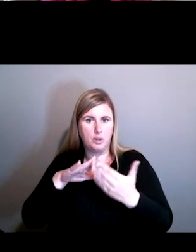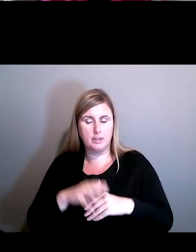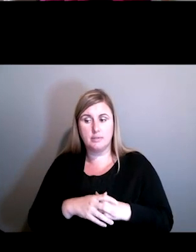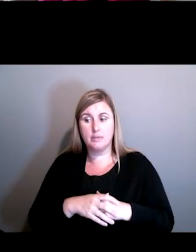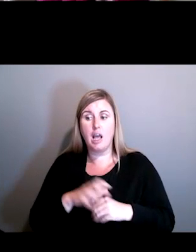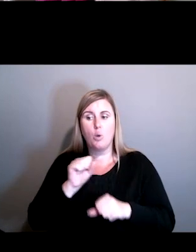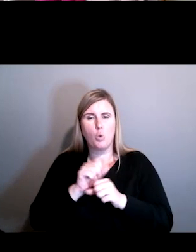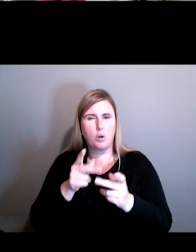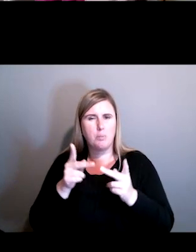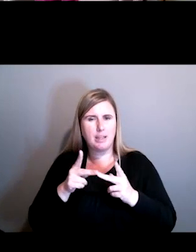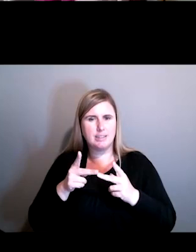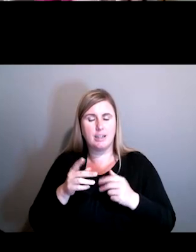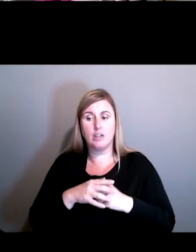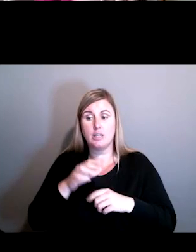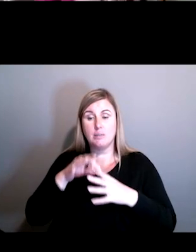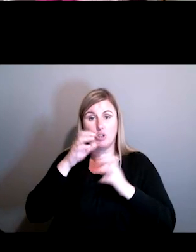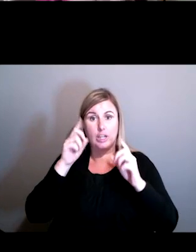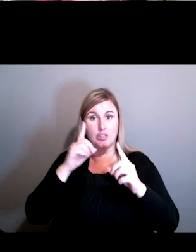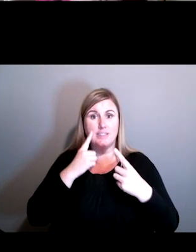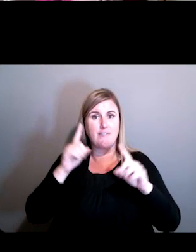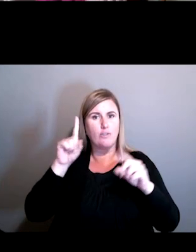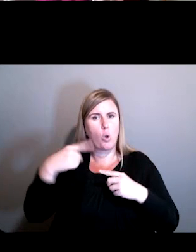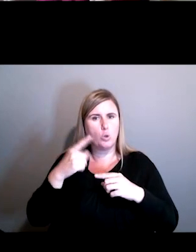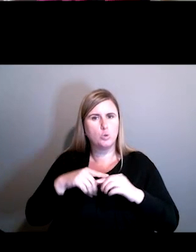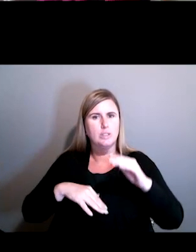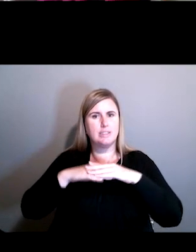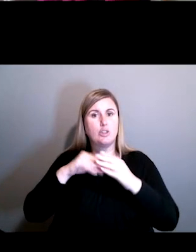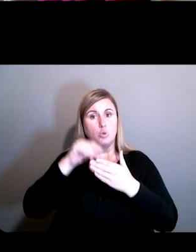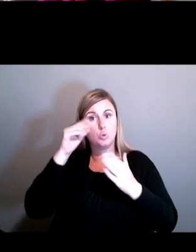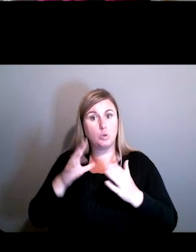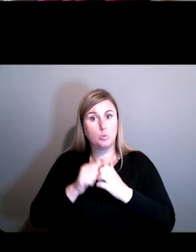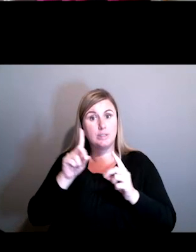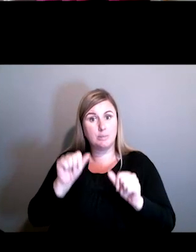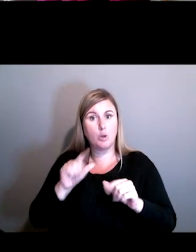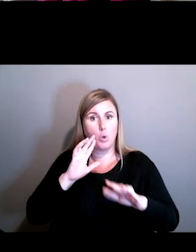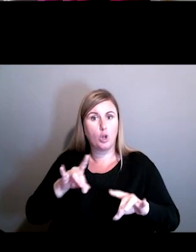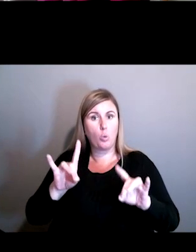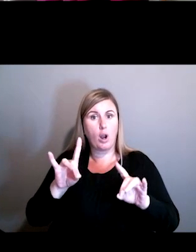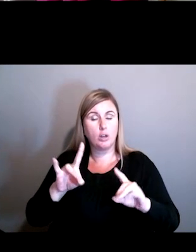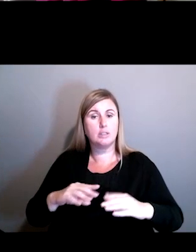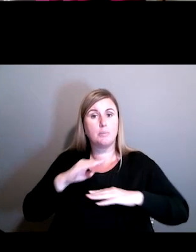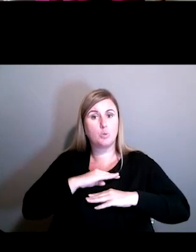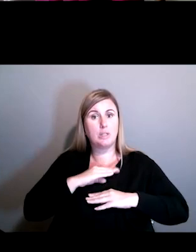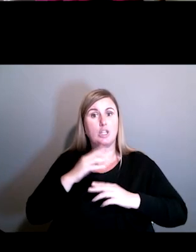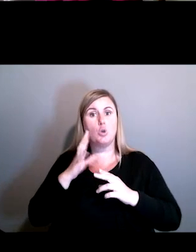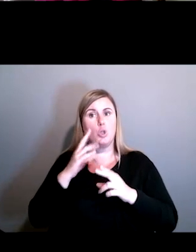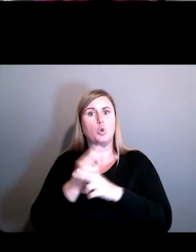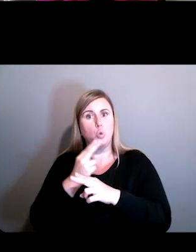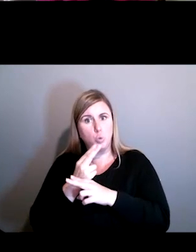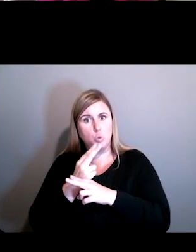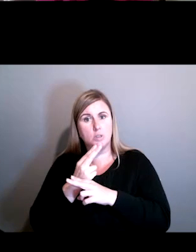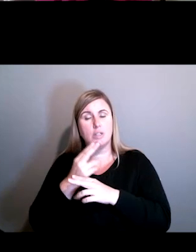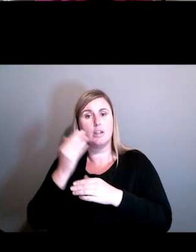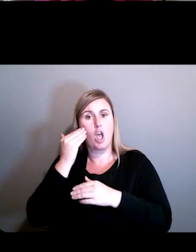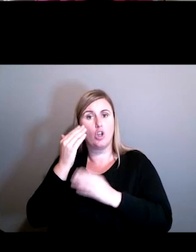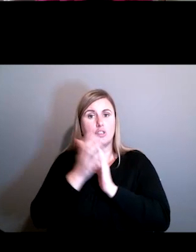settings. Special education is effective only to the extent that students with disabilities acquire and subsequently use knowledge and skills they did not have prior to